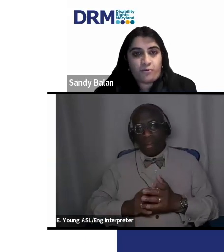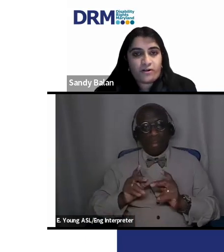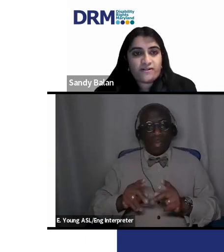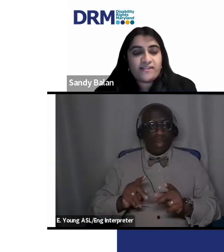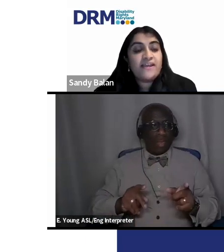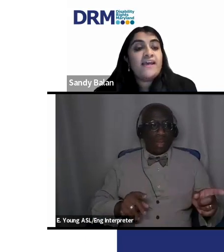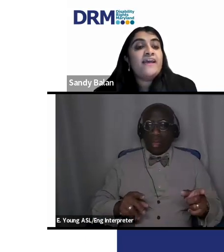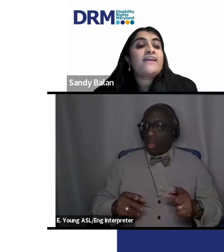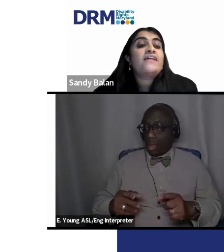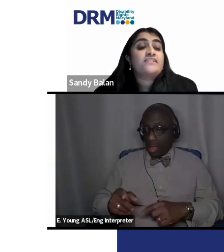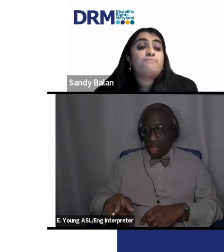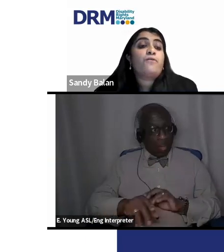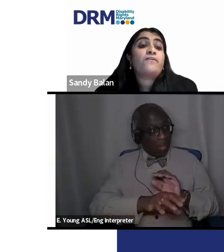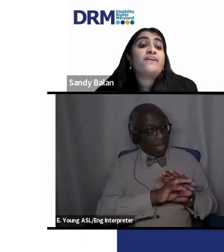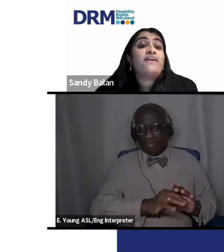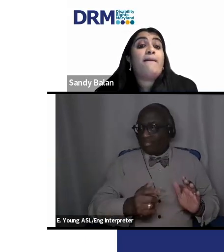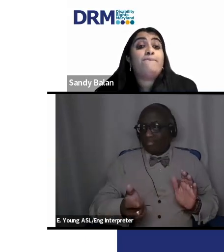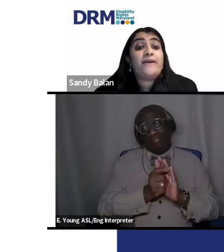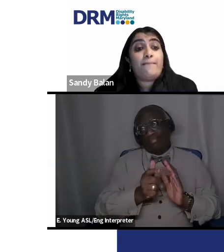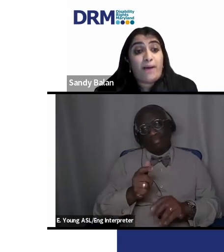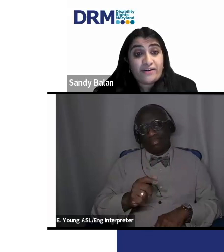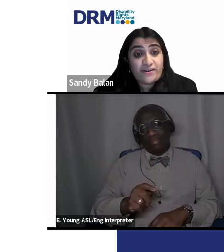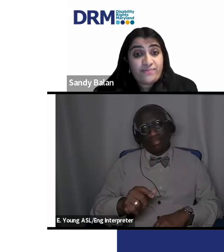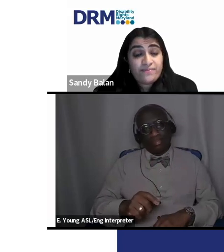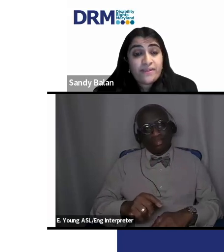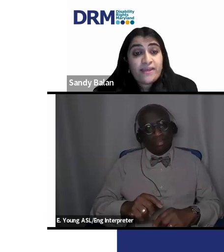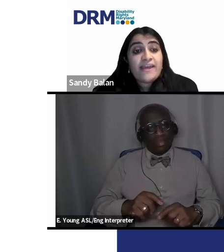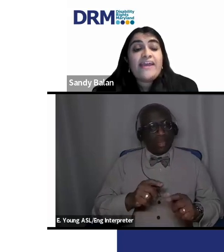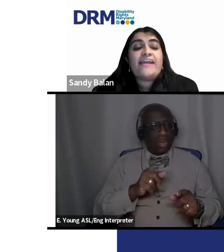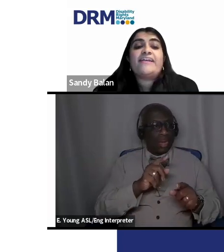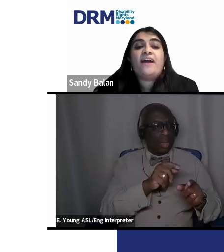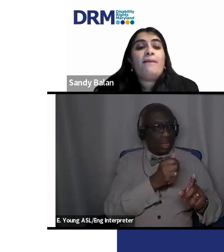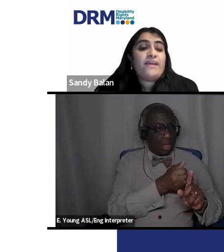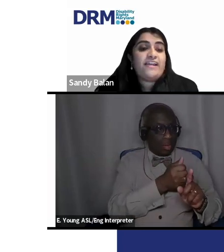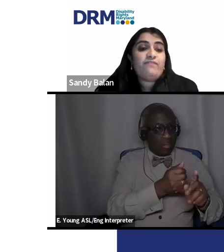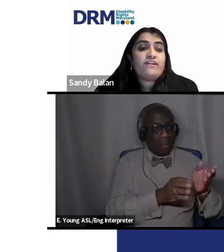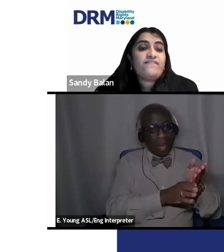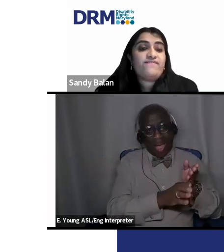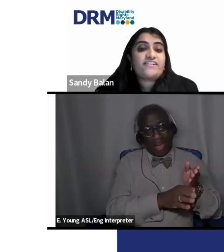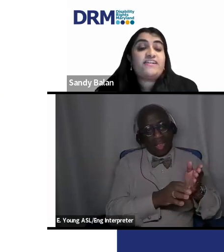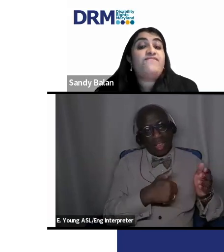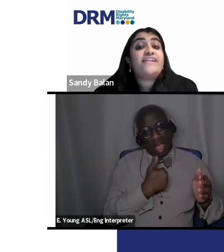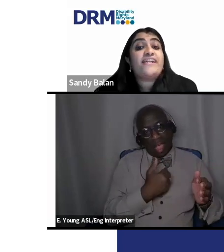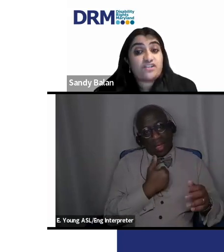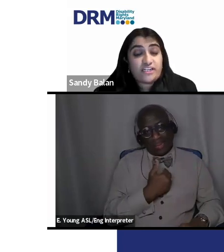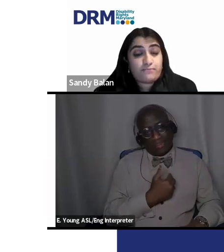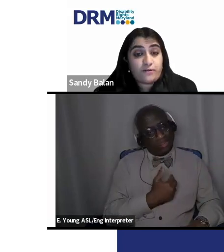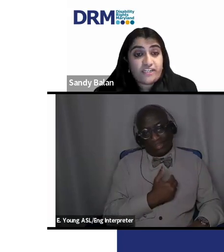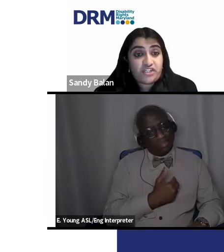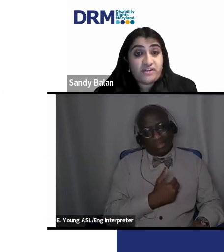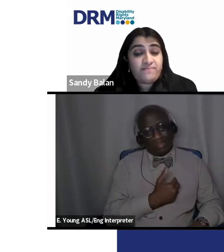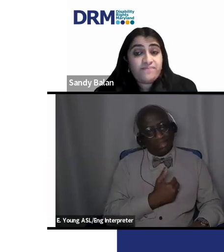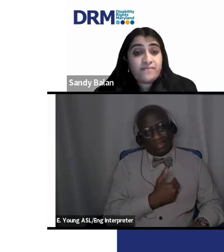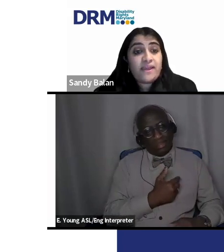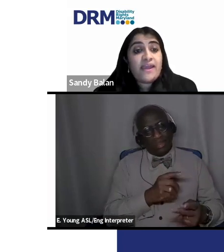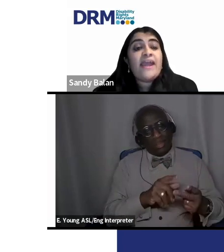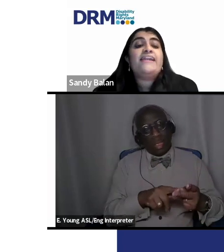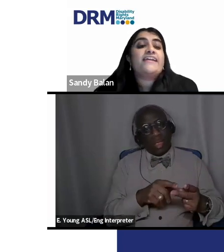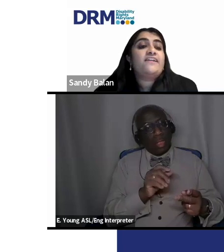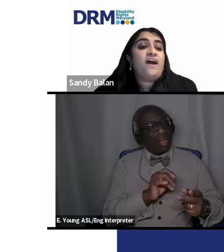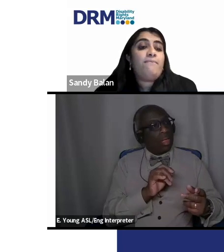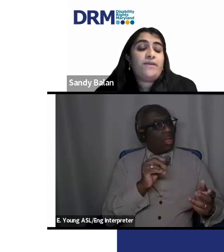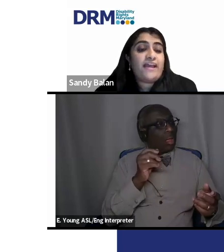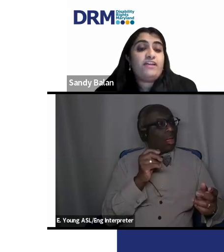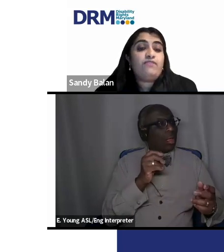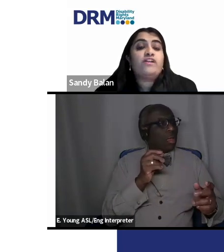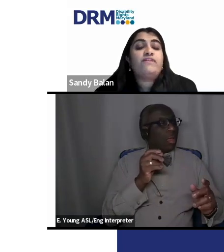cannot be supporters. A supporter cannot be a minor. It cannot be anyone convicted of financial exploitation.